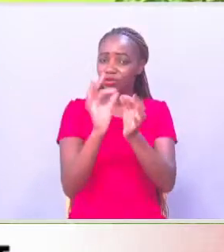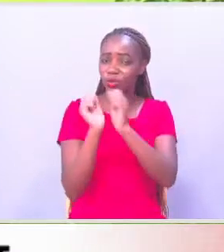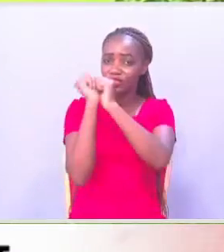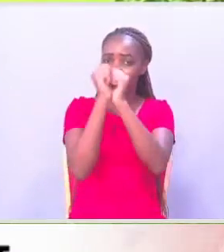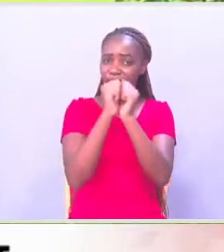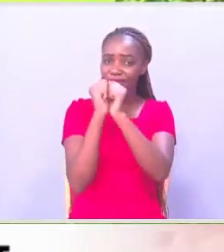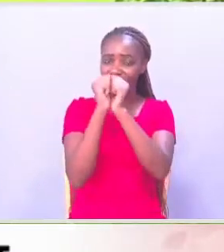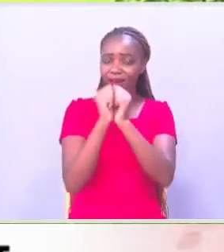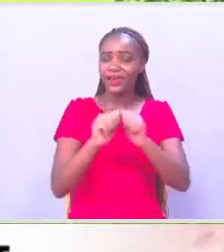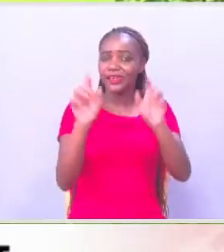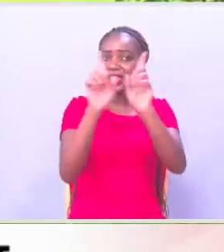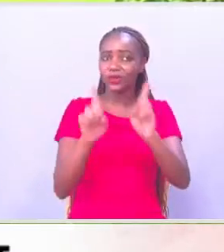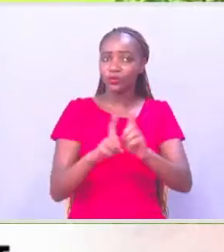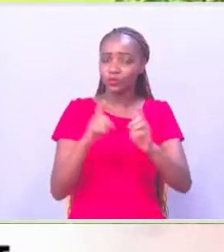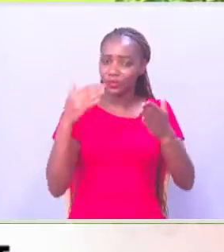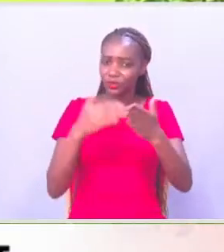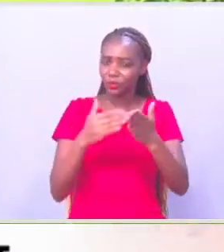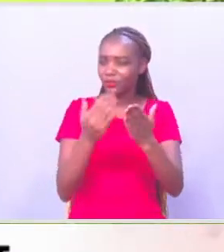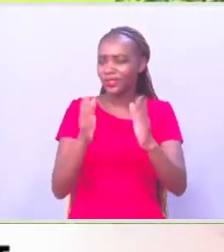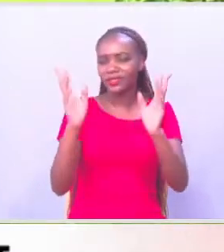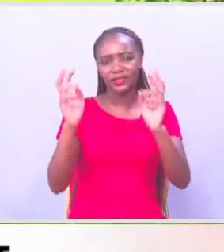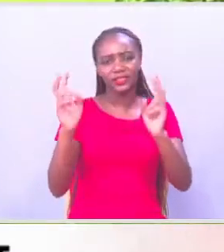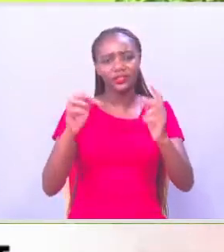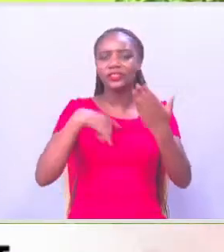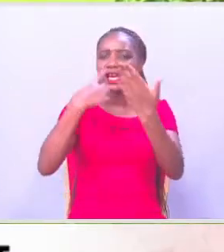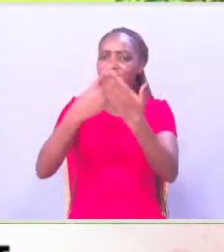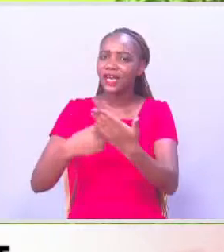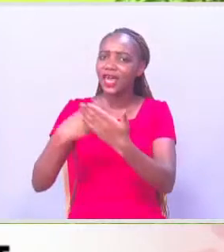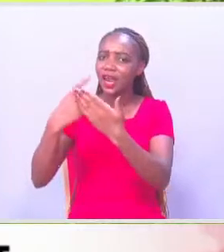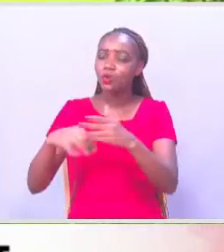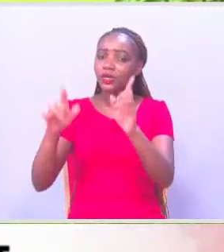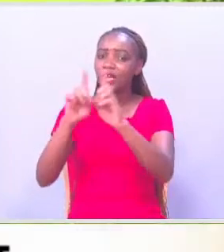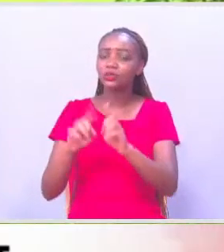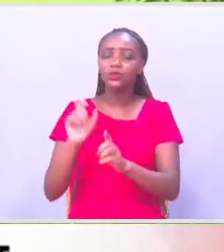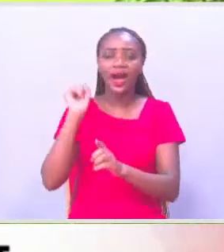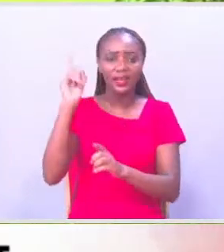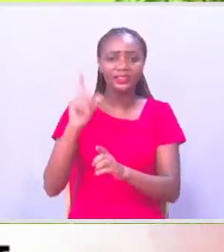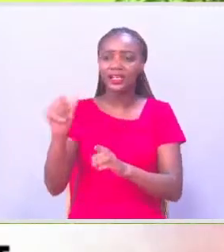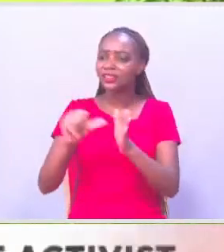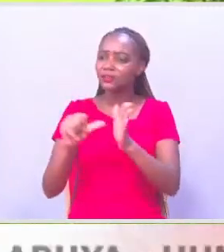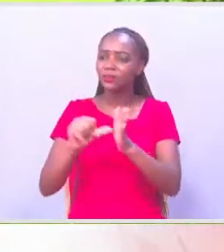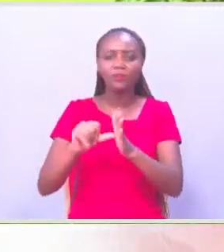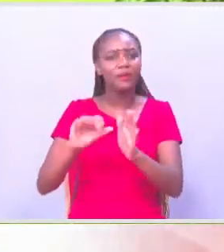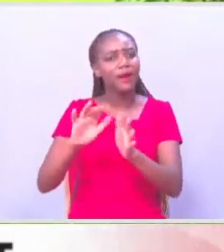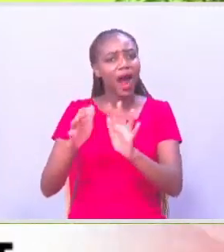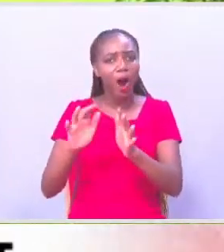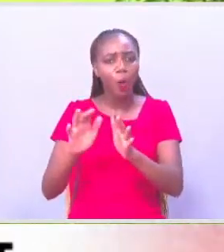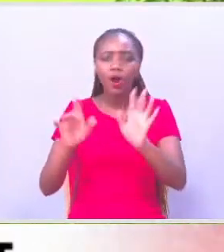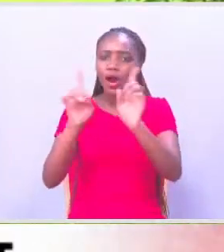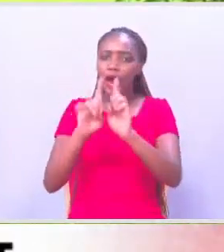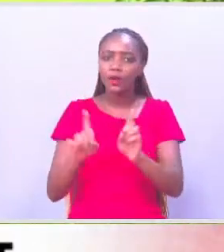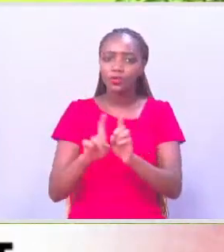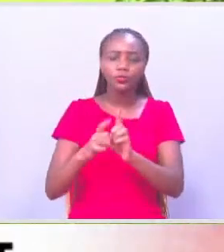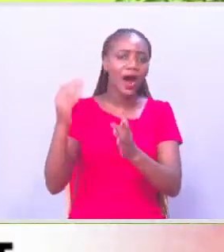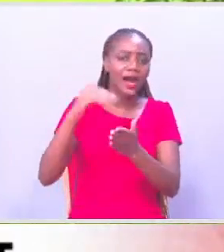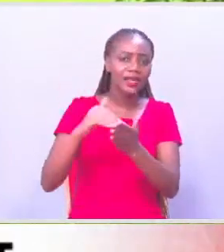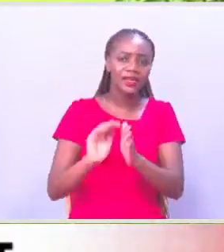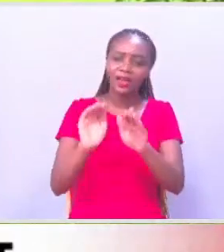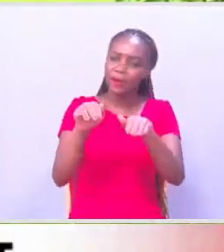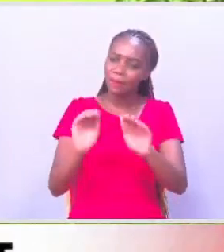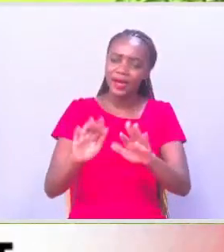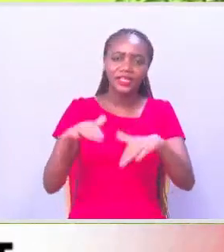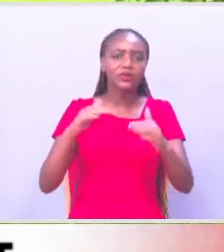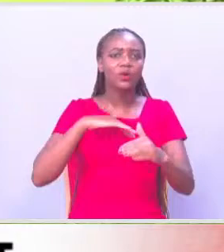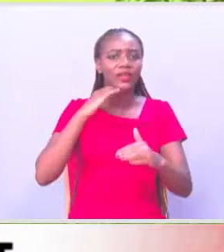talk, let's dialogue, let's understand the root causes of this problem so that we are never again coming to bury women or